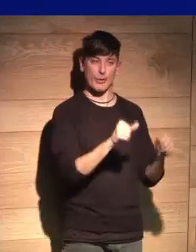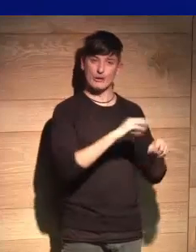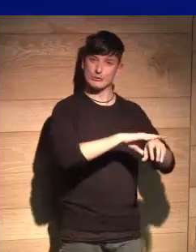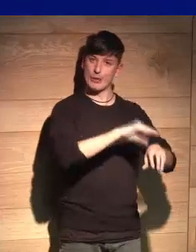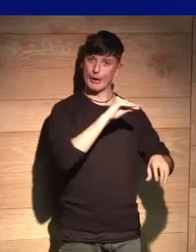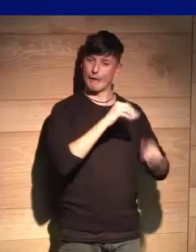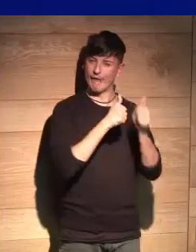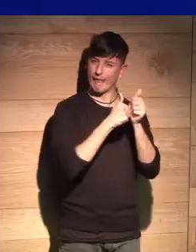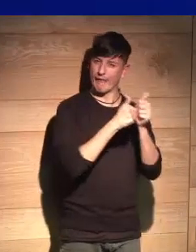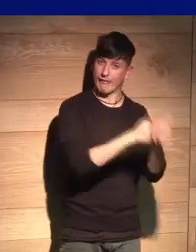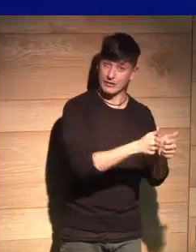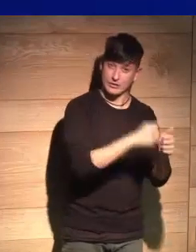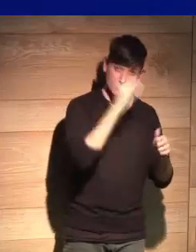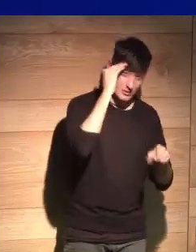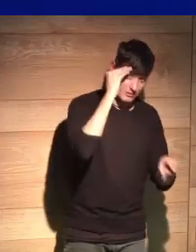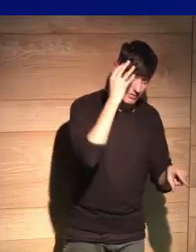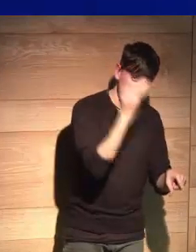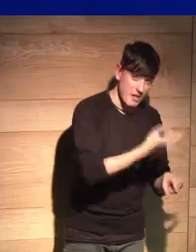Following the Swedish example,